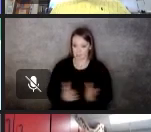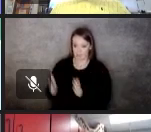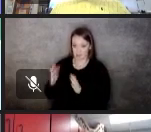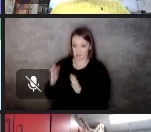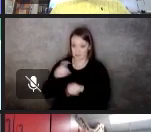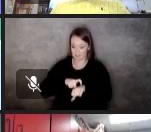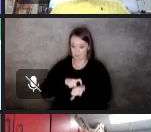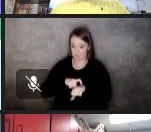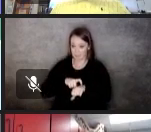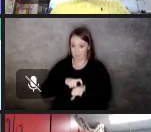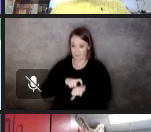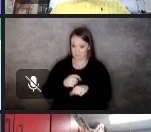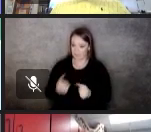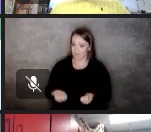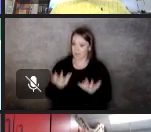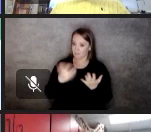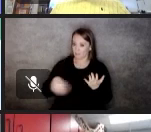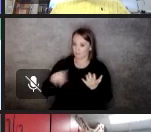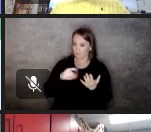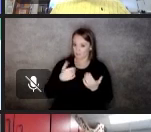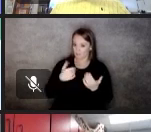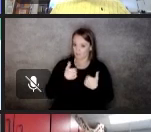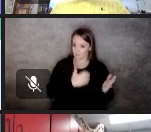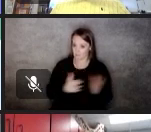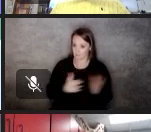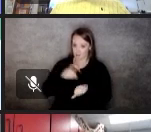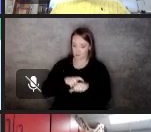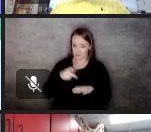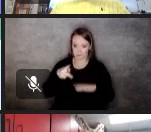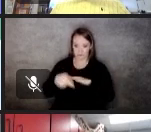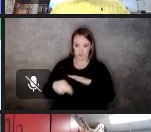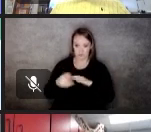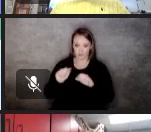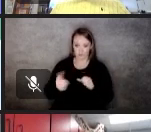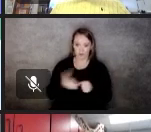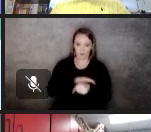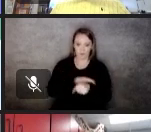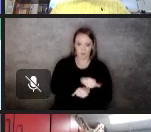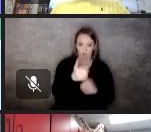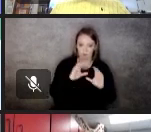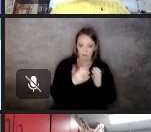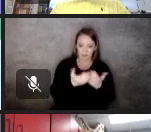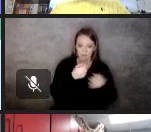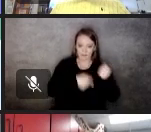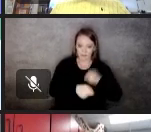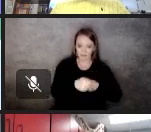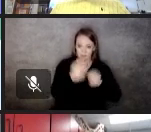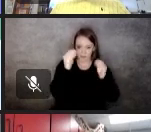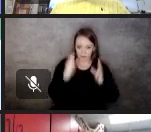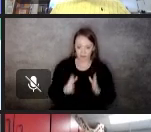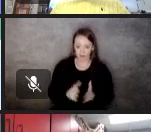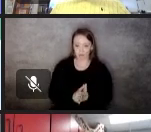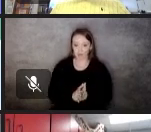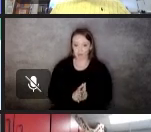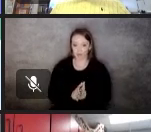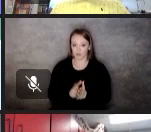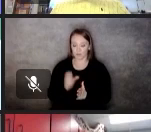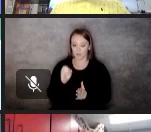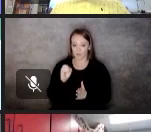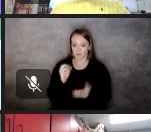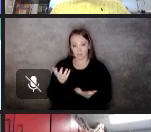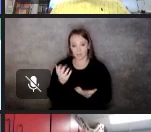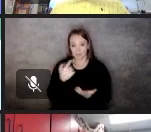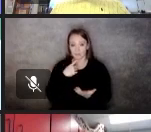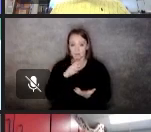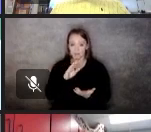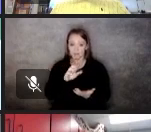you are having your planning taking away so you can cover a class? And they entice you with, yeah, I'll pay